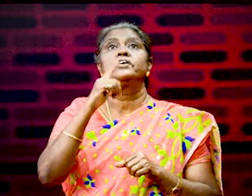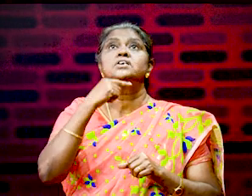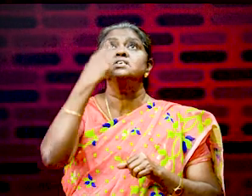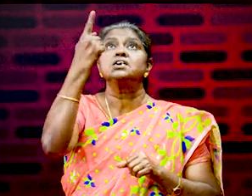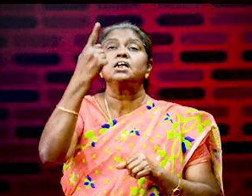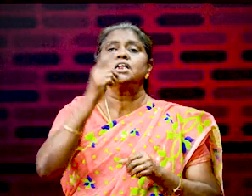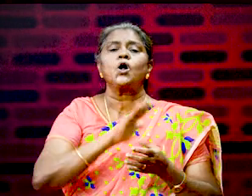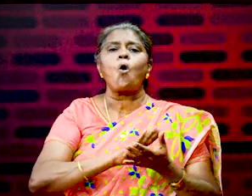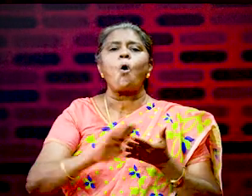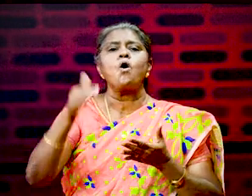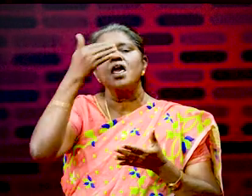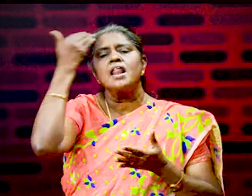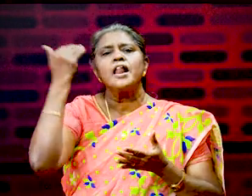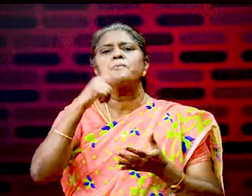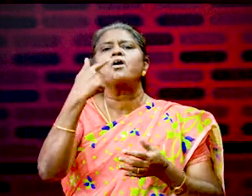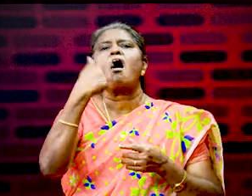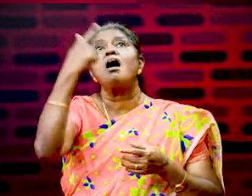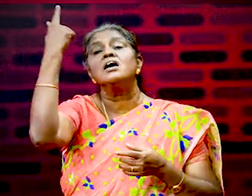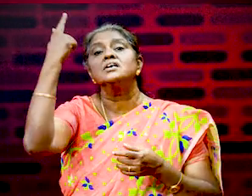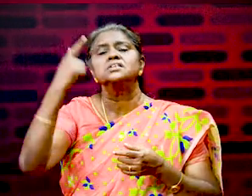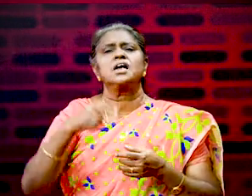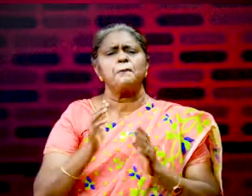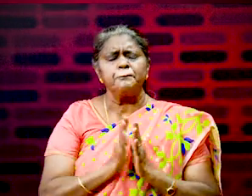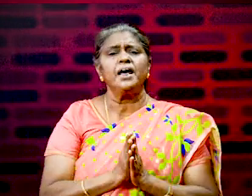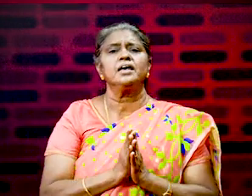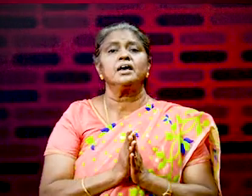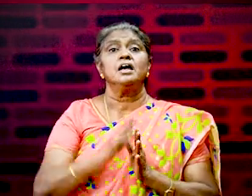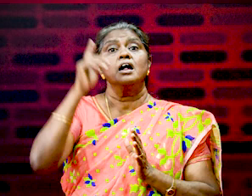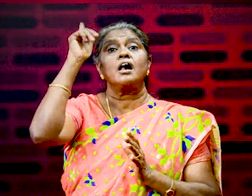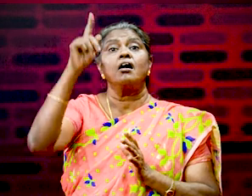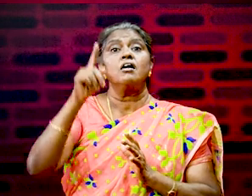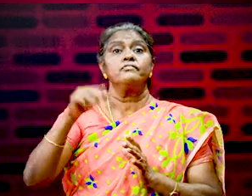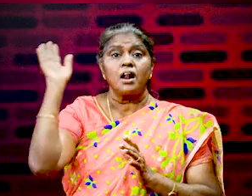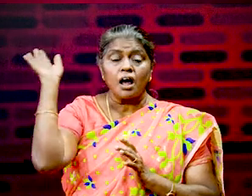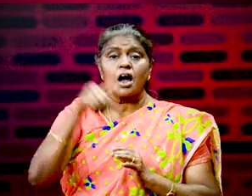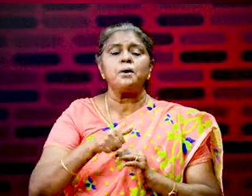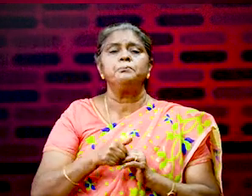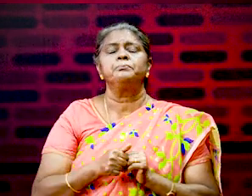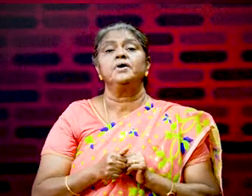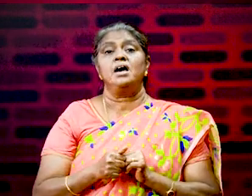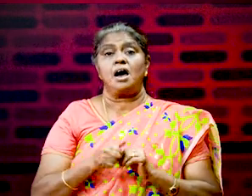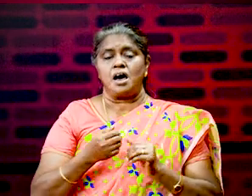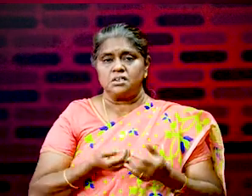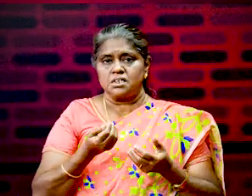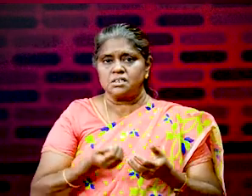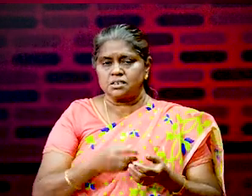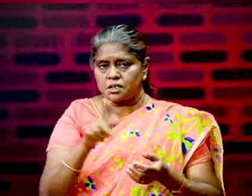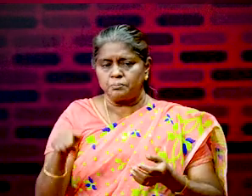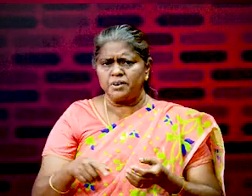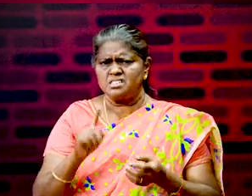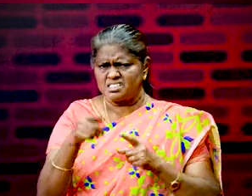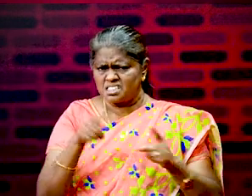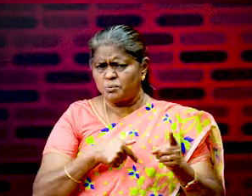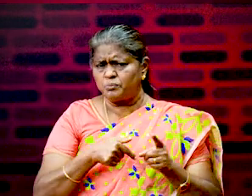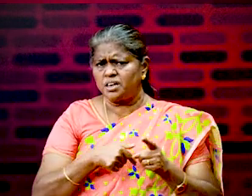comes and saves them. That is why God sent His only begotten Son into this world to save us